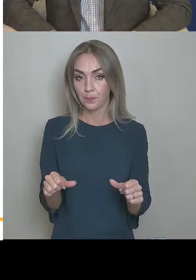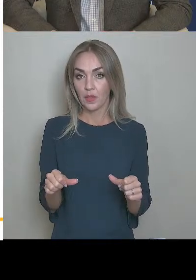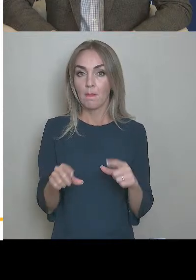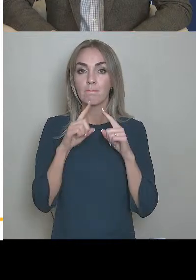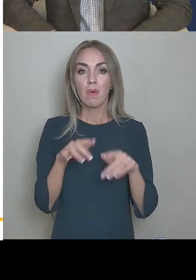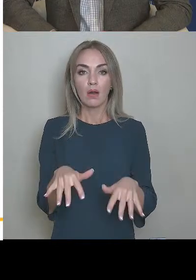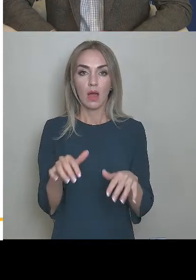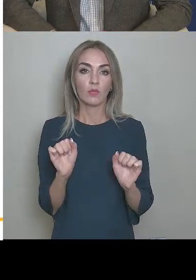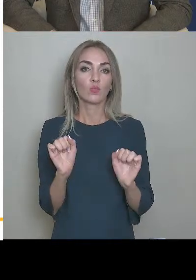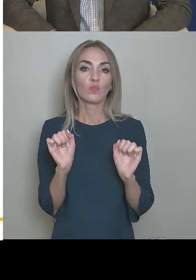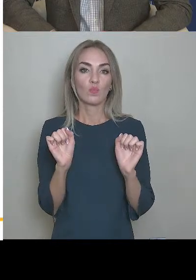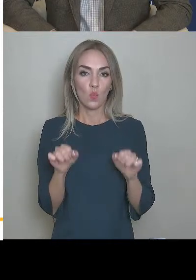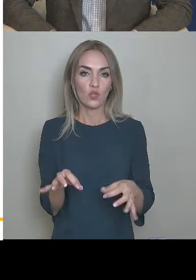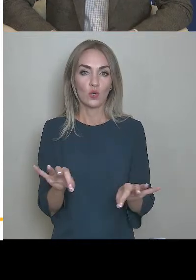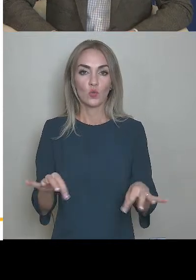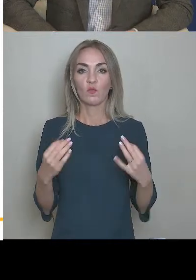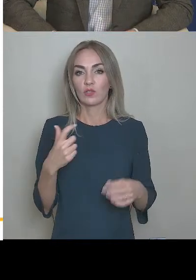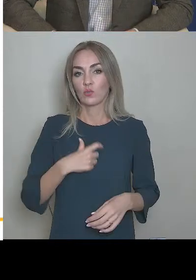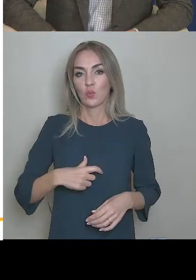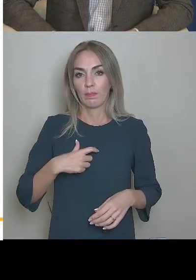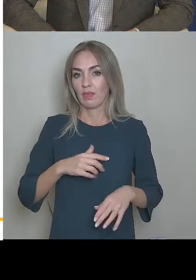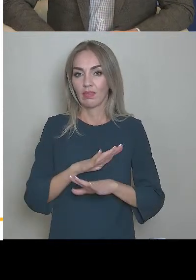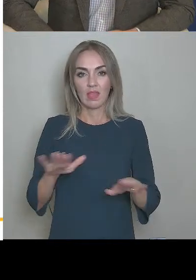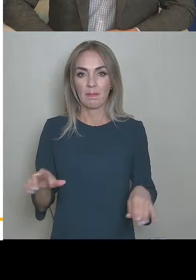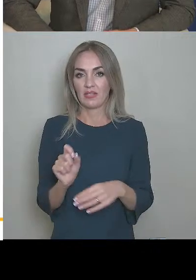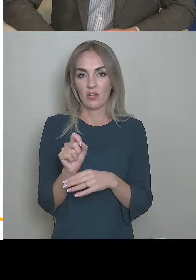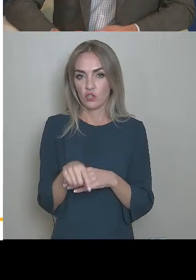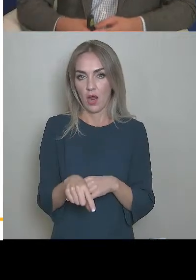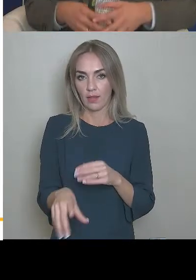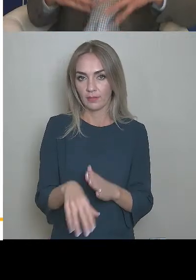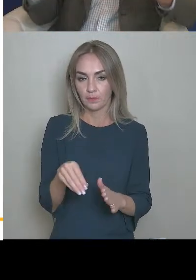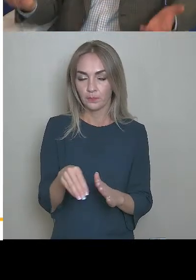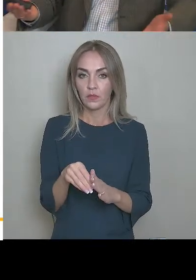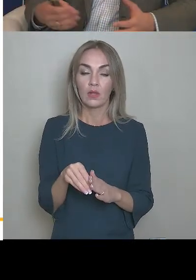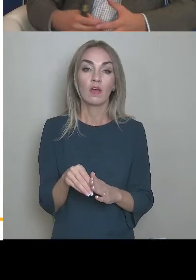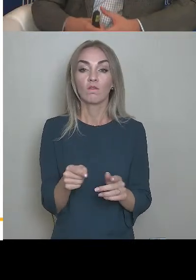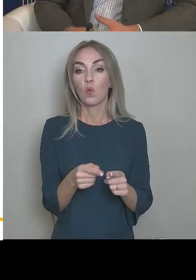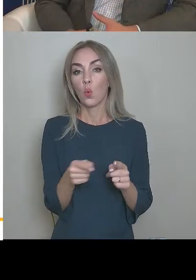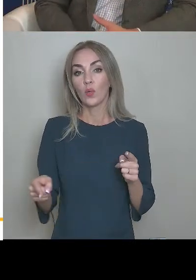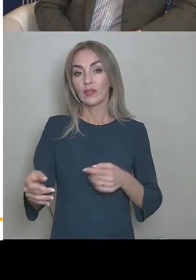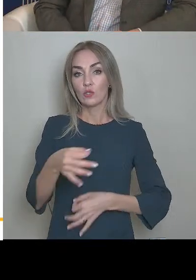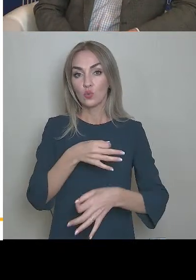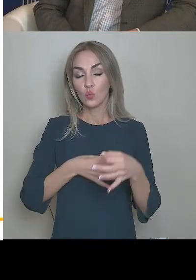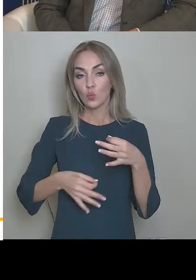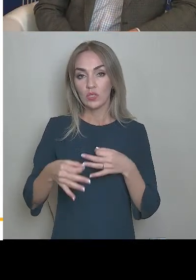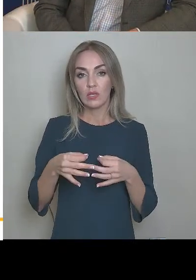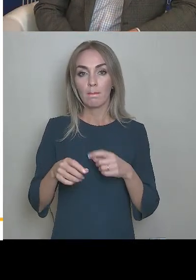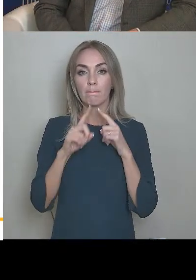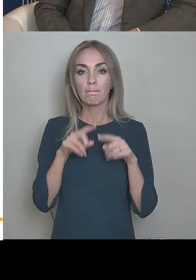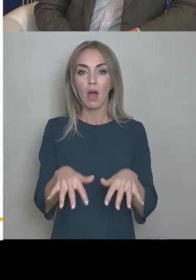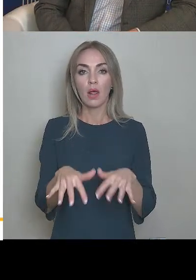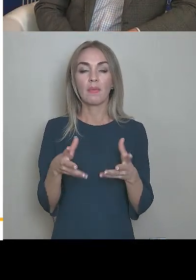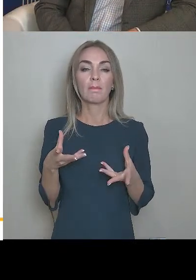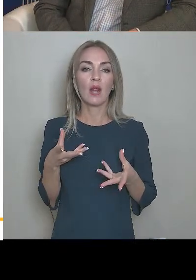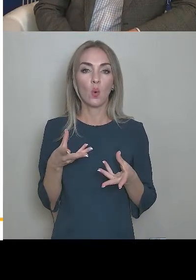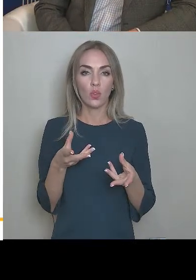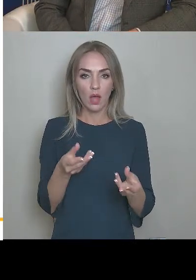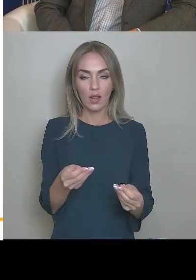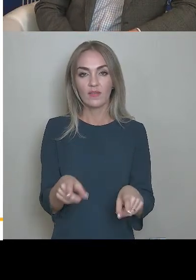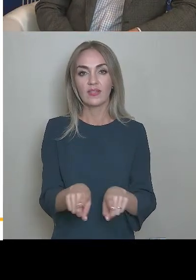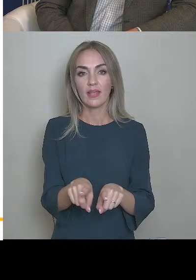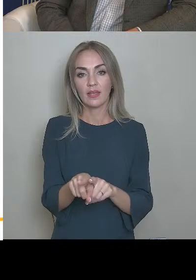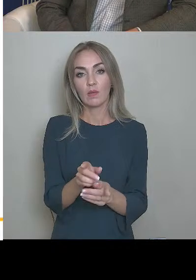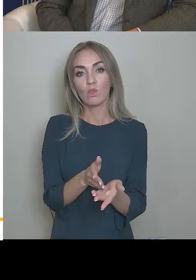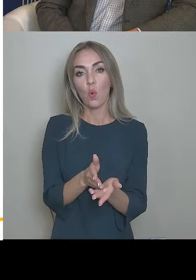electoral code, are appointed by the Central Electoral Commission. But during the discussion, the Parliament was